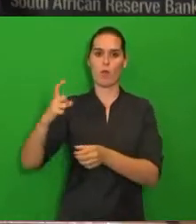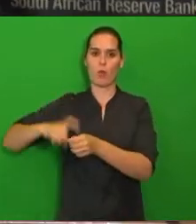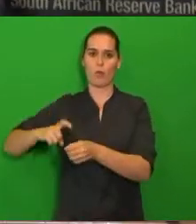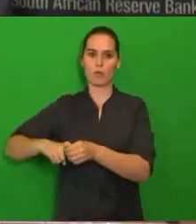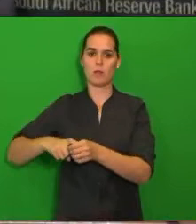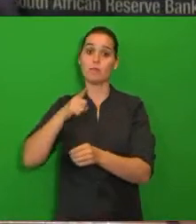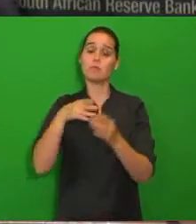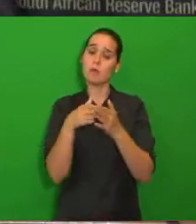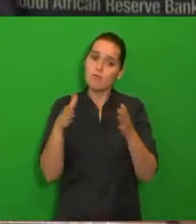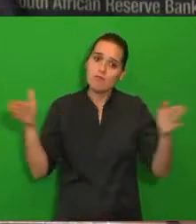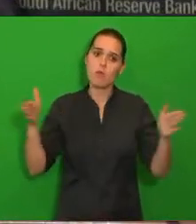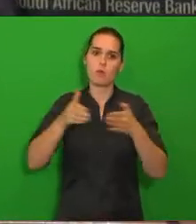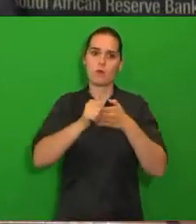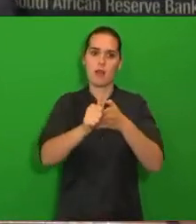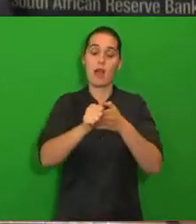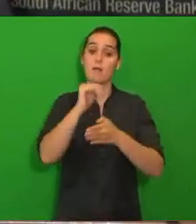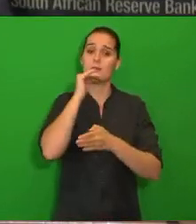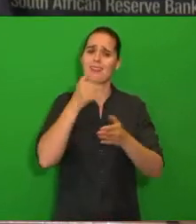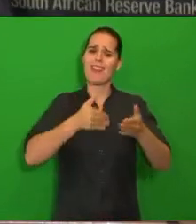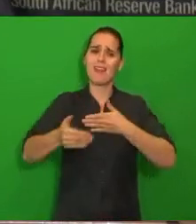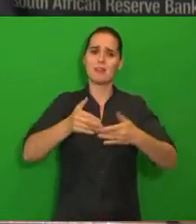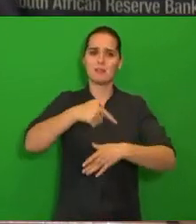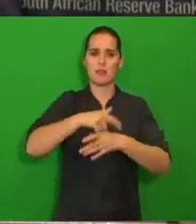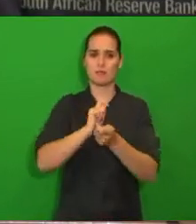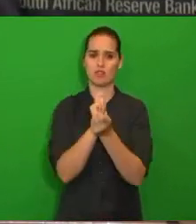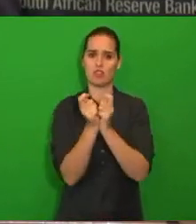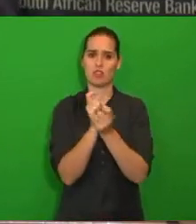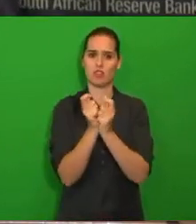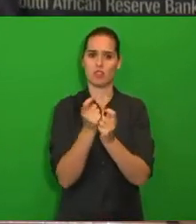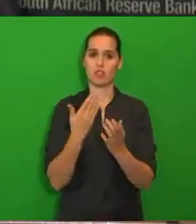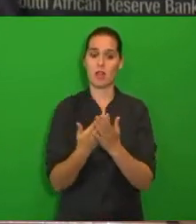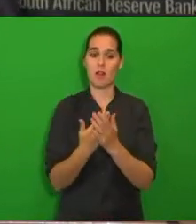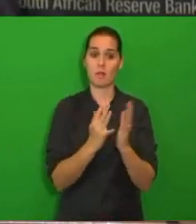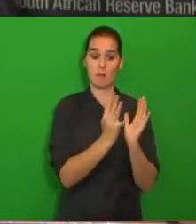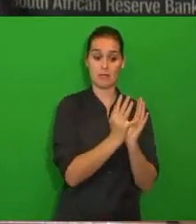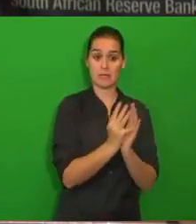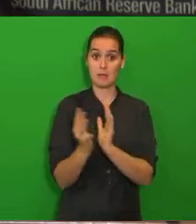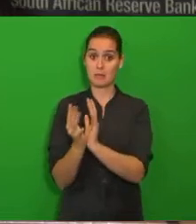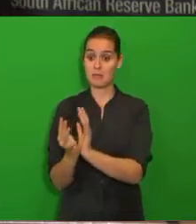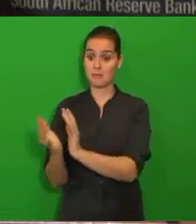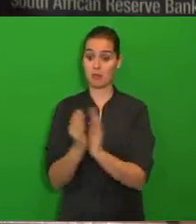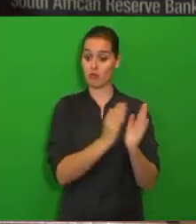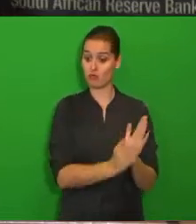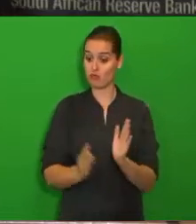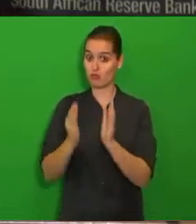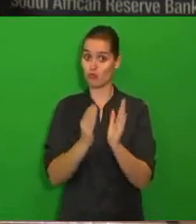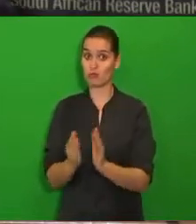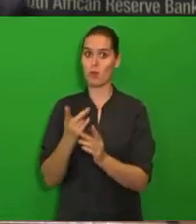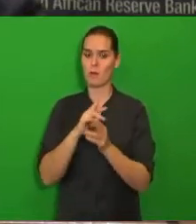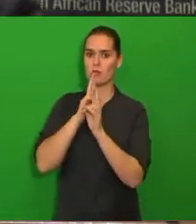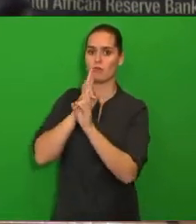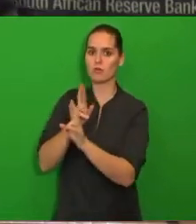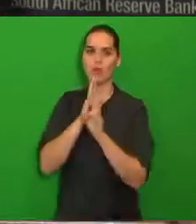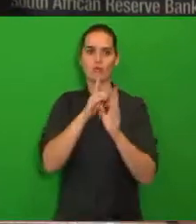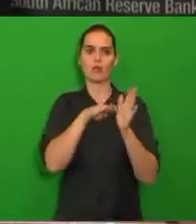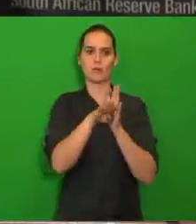policy guide which could change in either direction from meeting to meeting in response to new